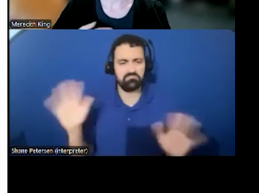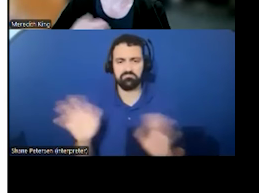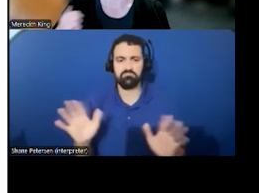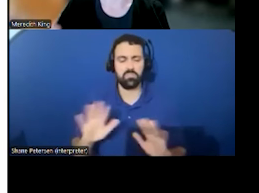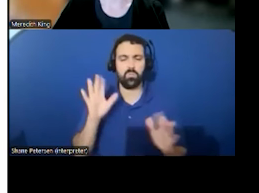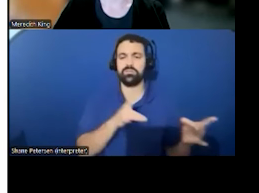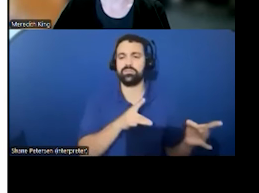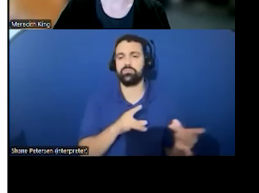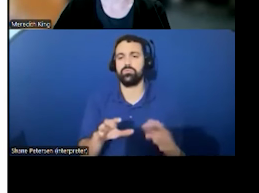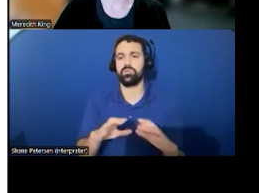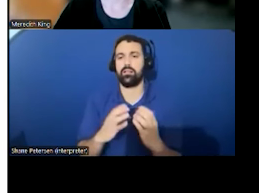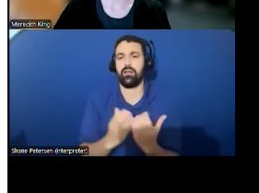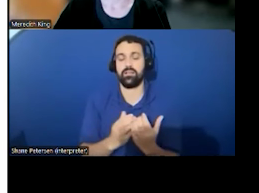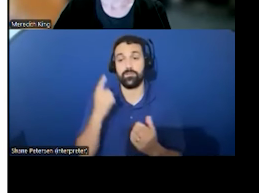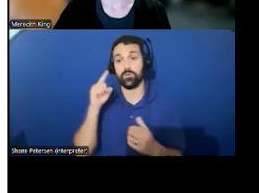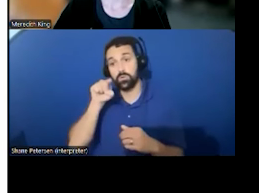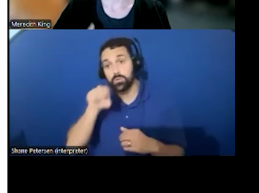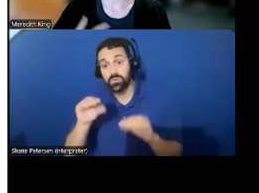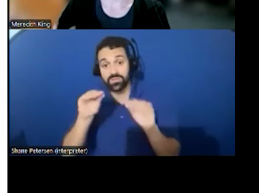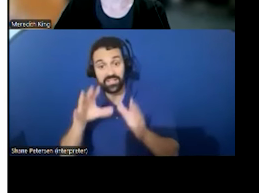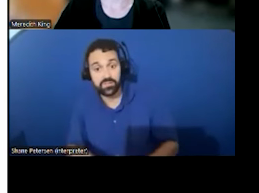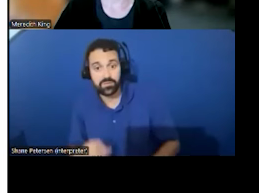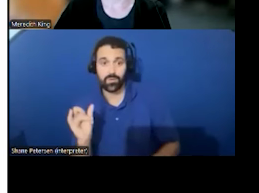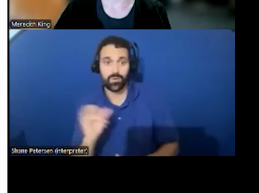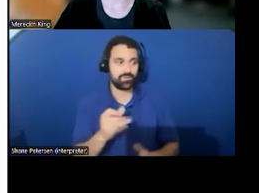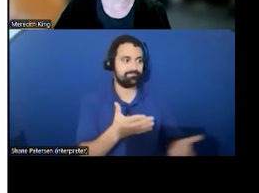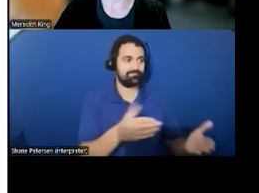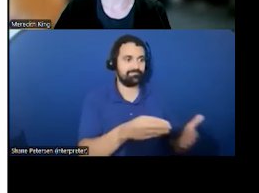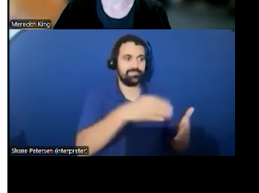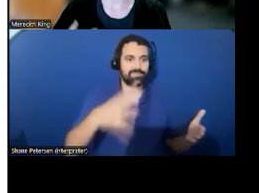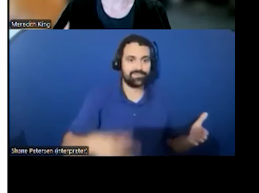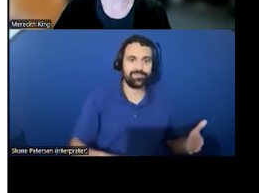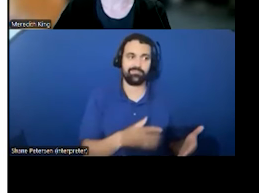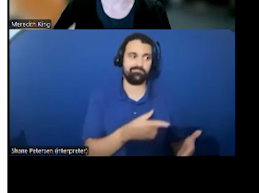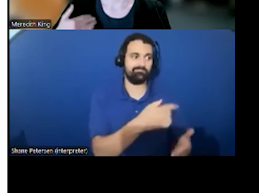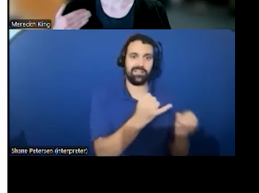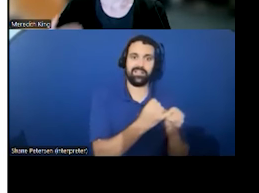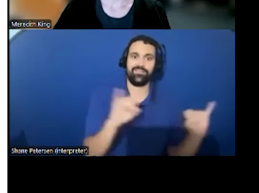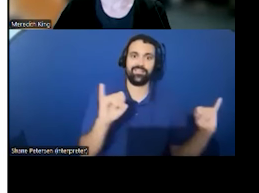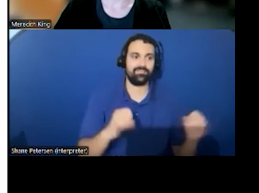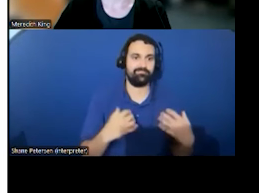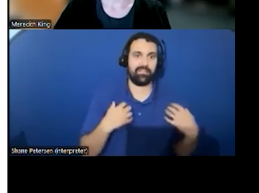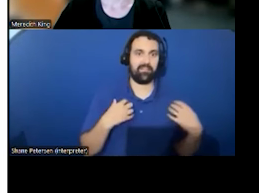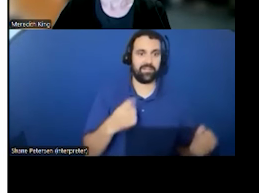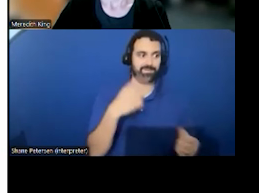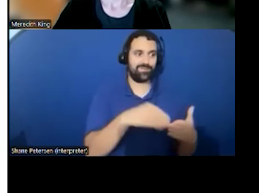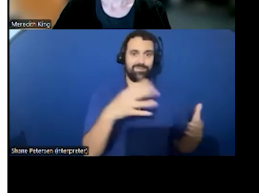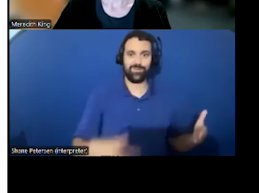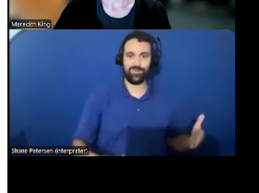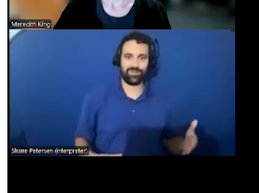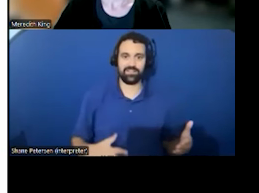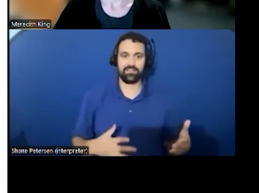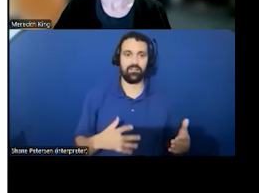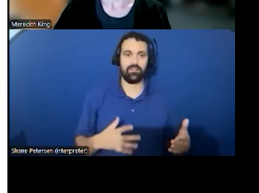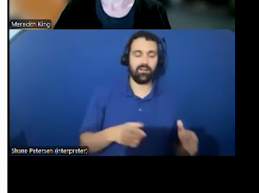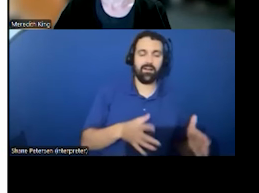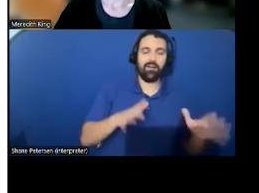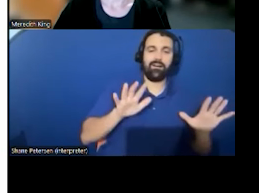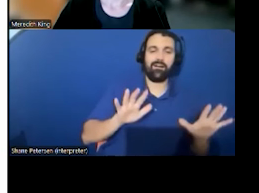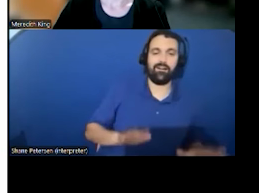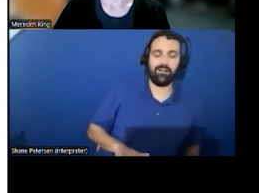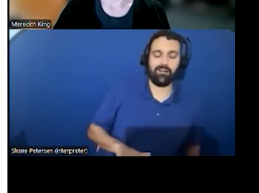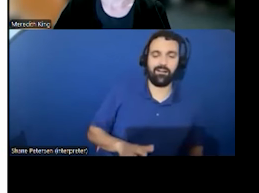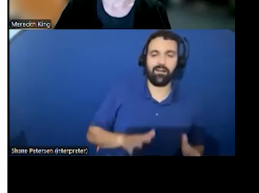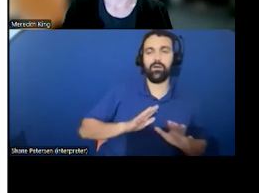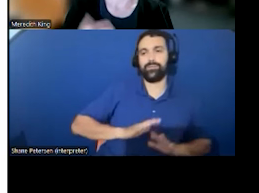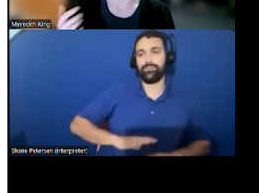experience for you, the instructor, and then more independence and confidence for students. Now, this doesn't mean that you're not